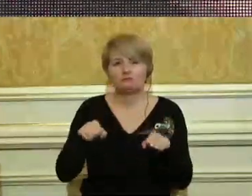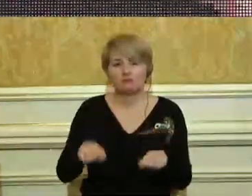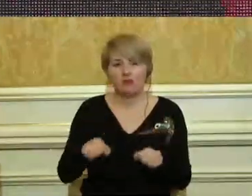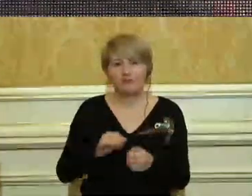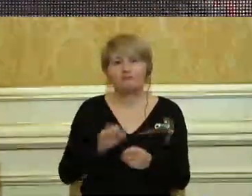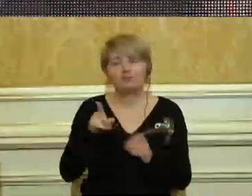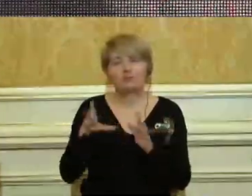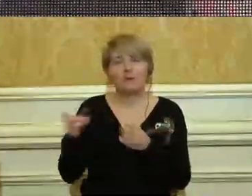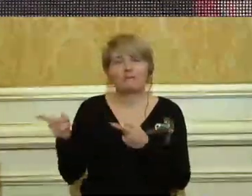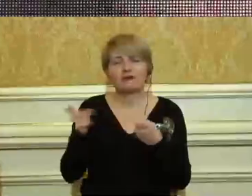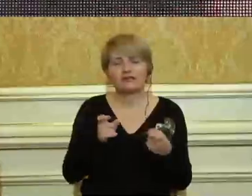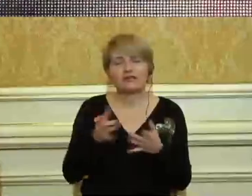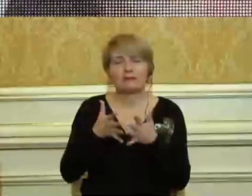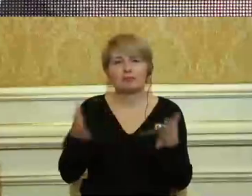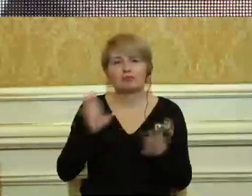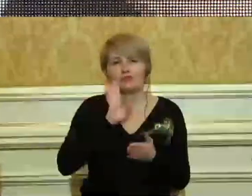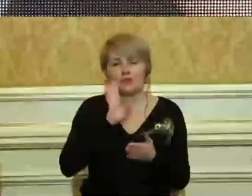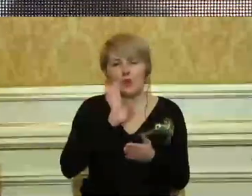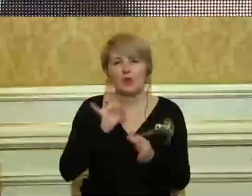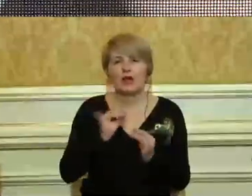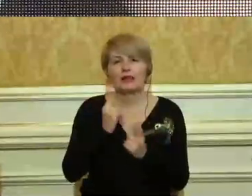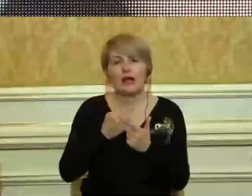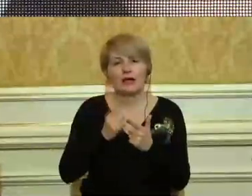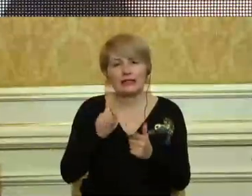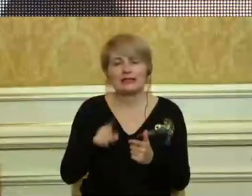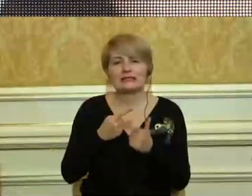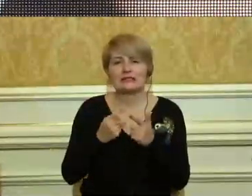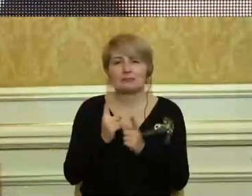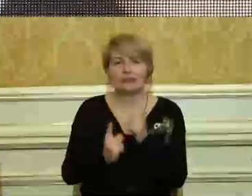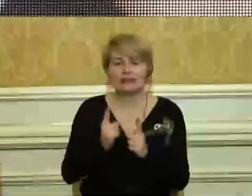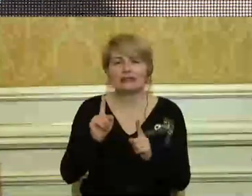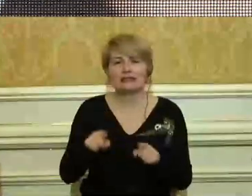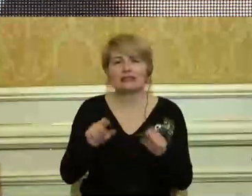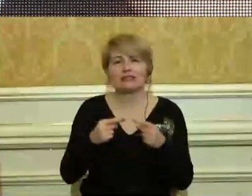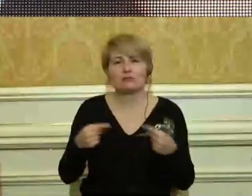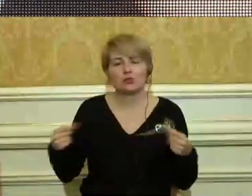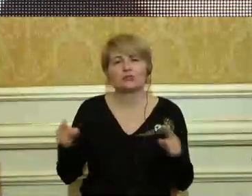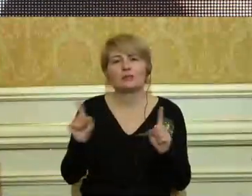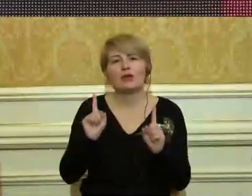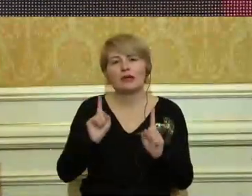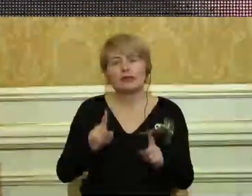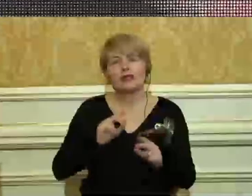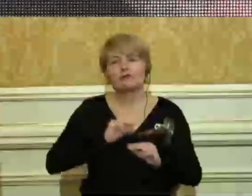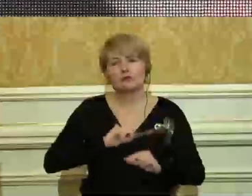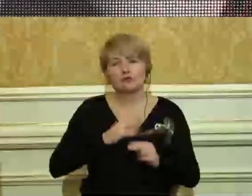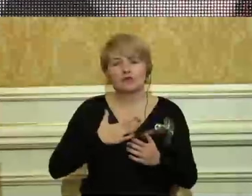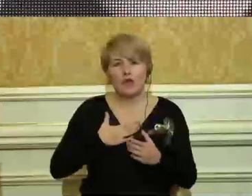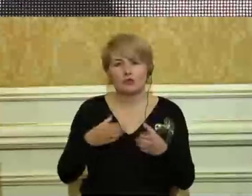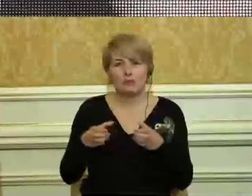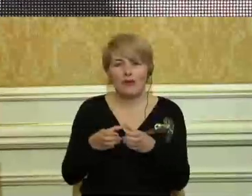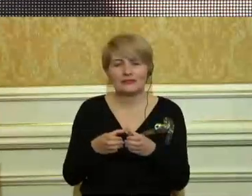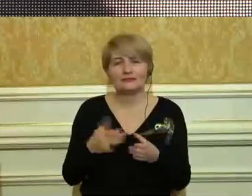also how to actually change the way our political parties function. And I would always argue